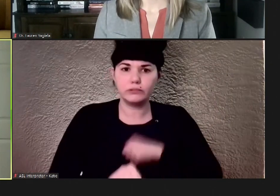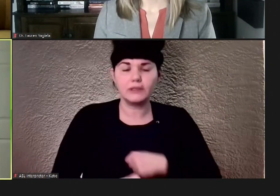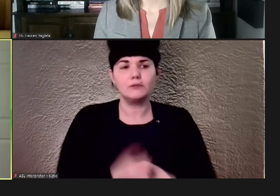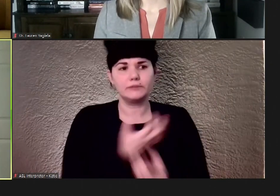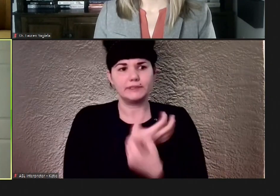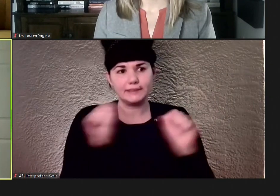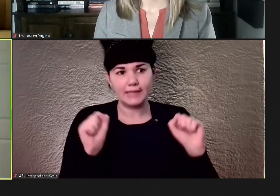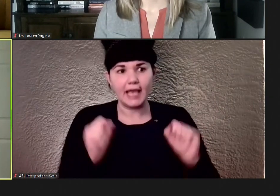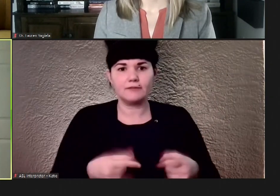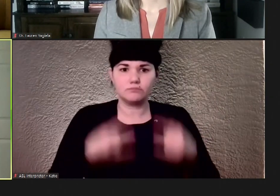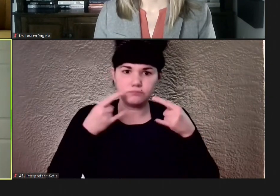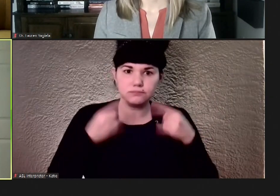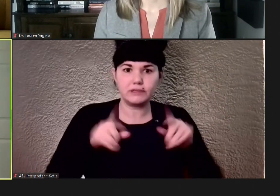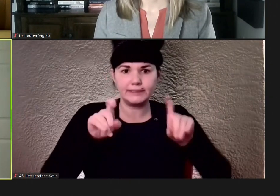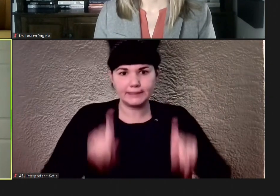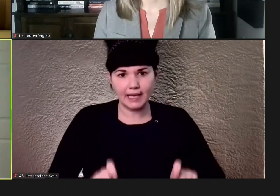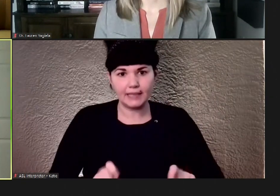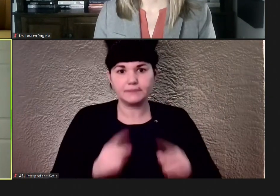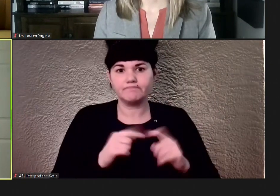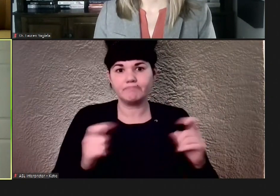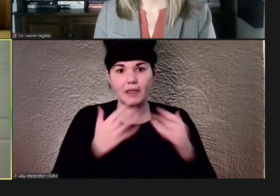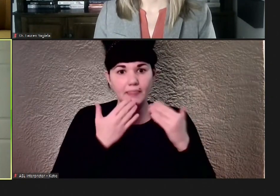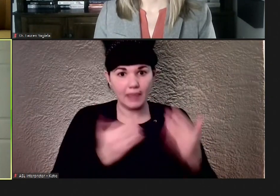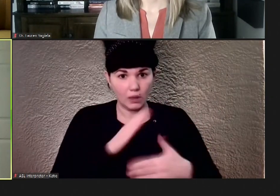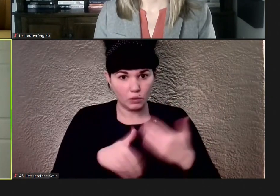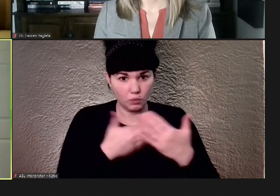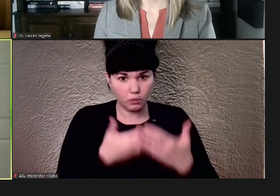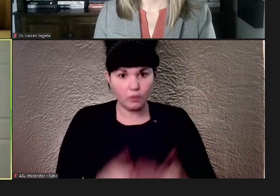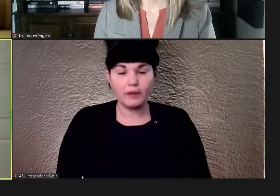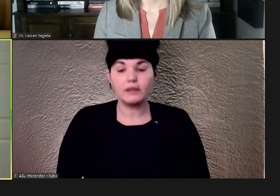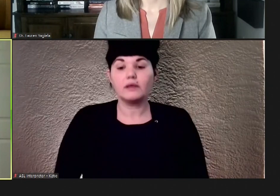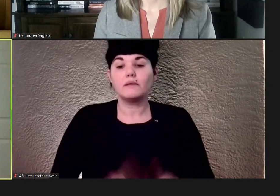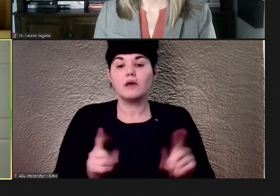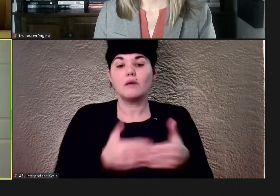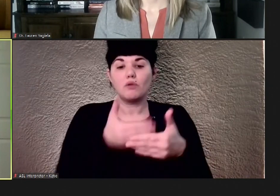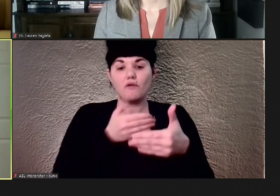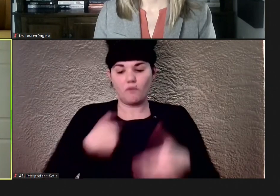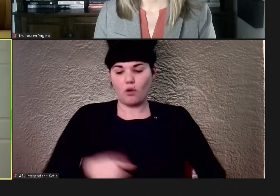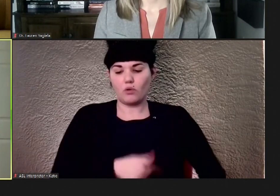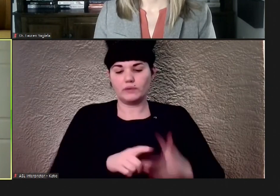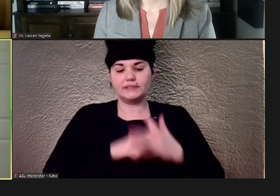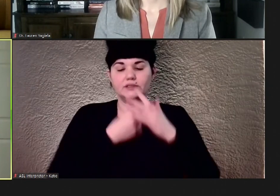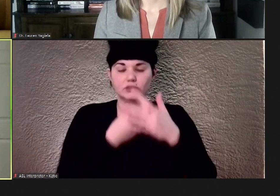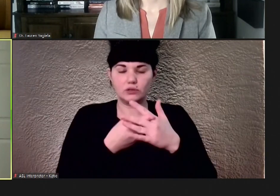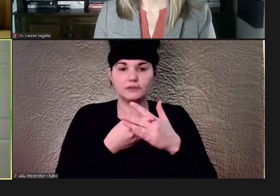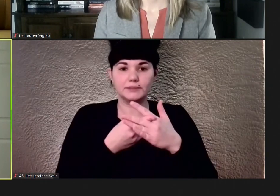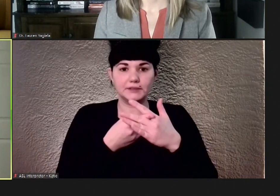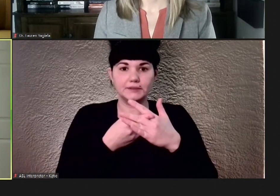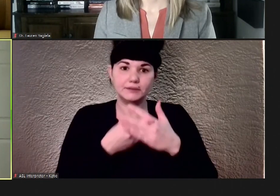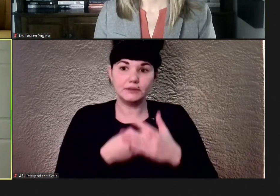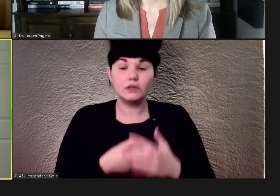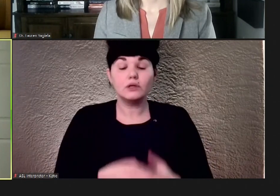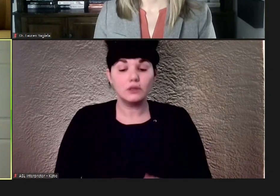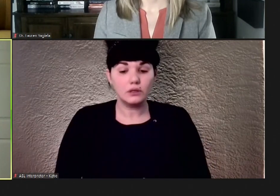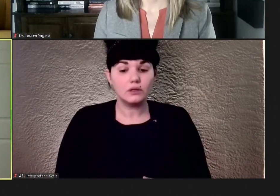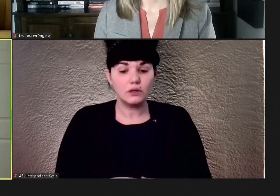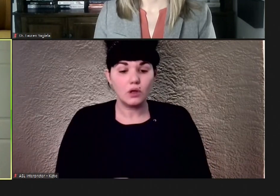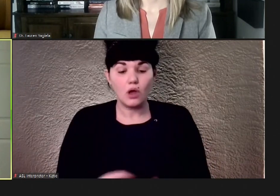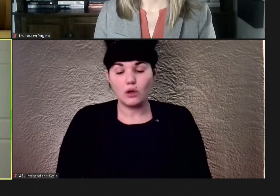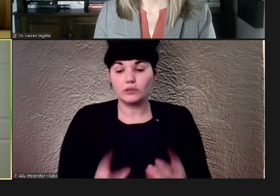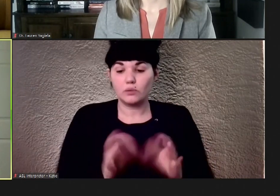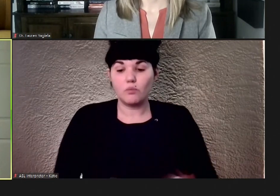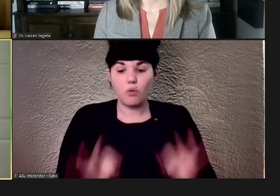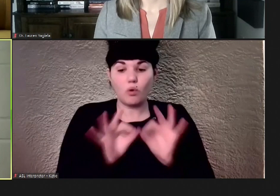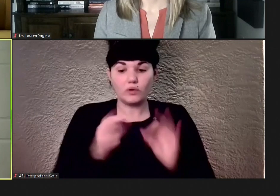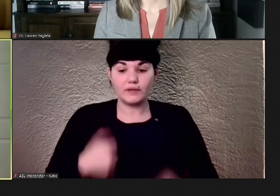that. Before we get into detail, though, I think it is really important that as we experience this next phase of COVID and we